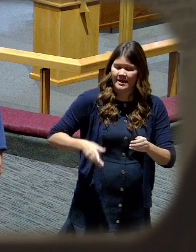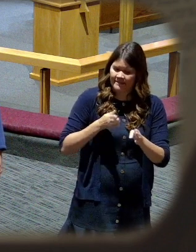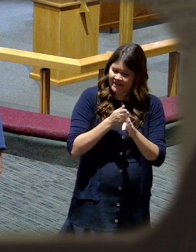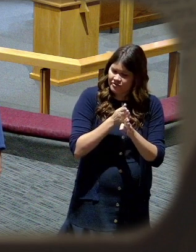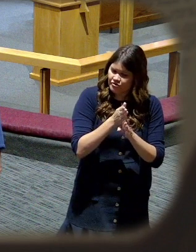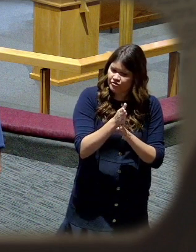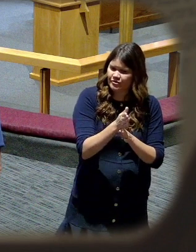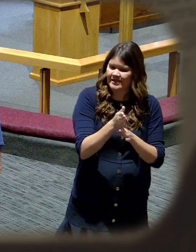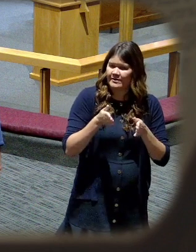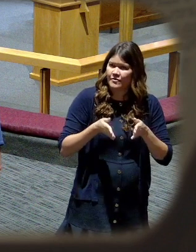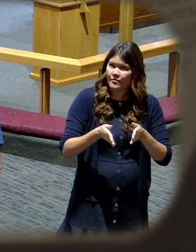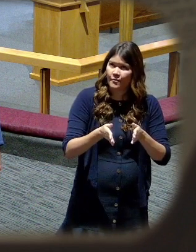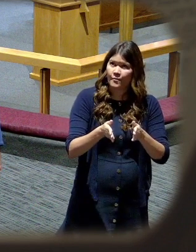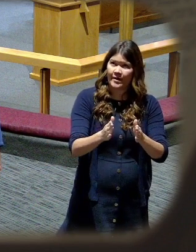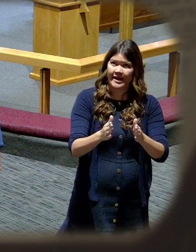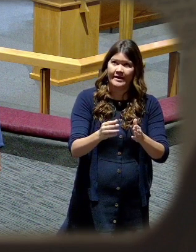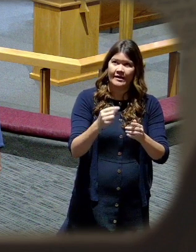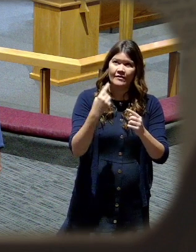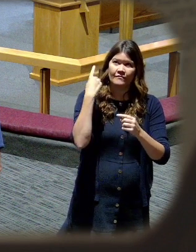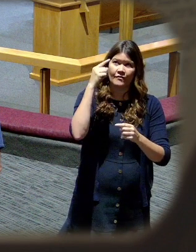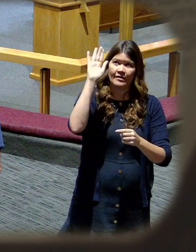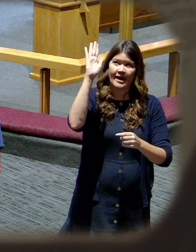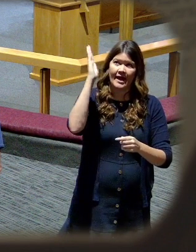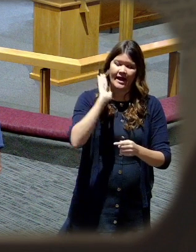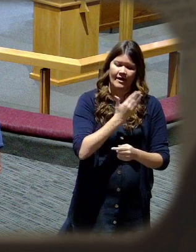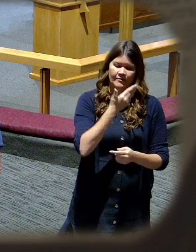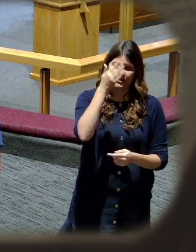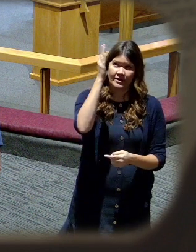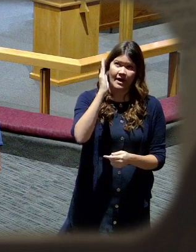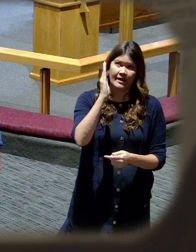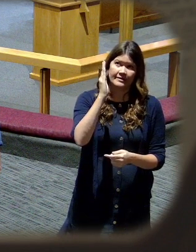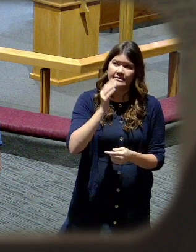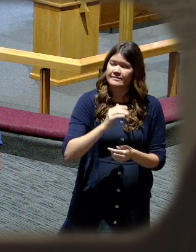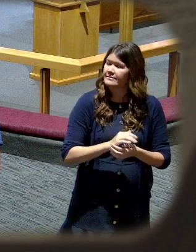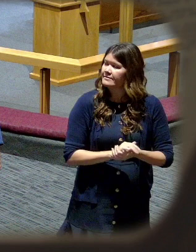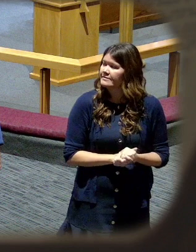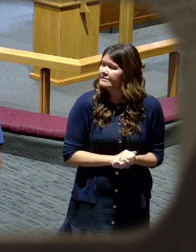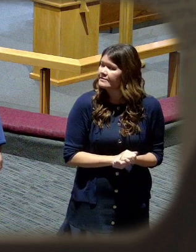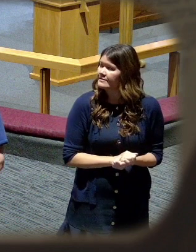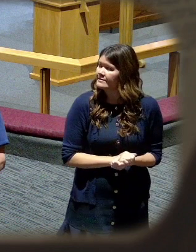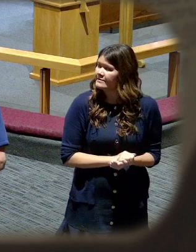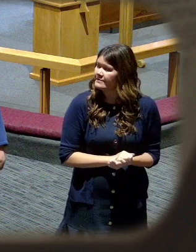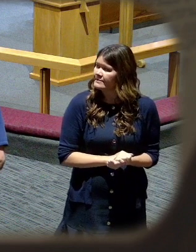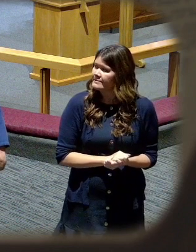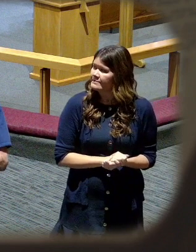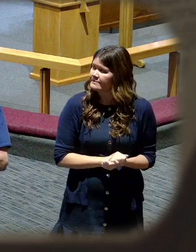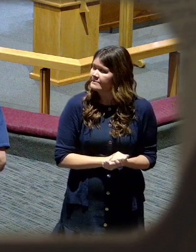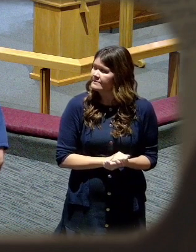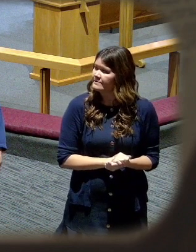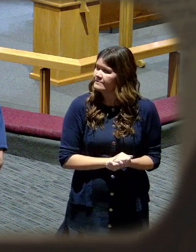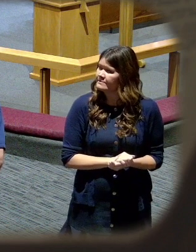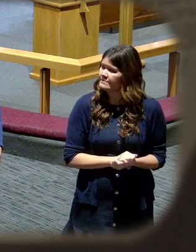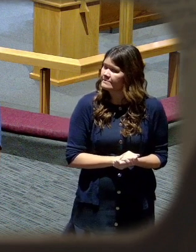straight in the desert a highway for our God. Seek the Lord in his strength, seek his presence